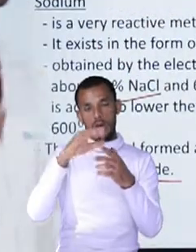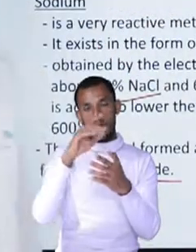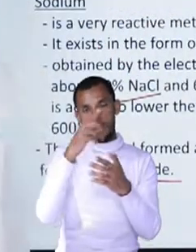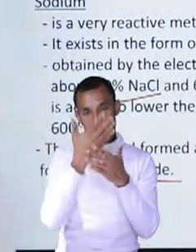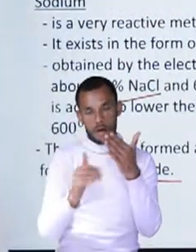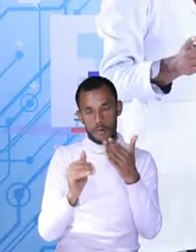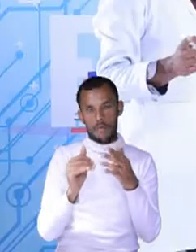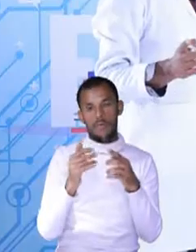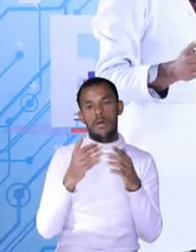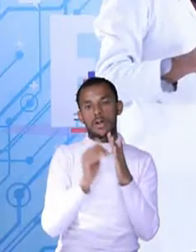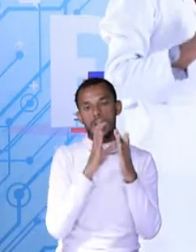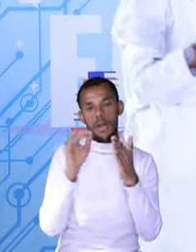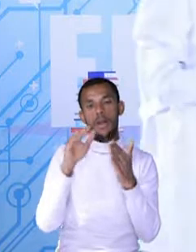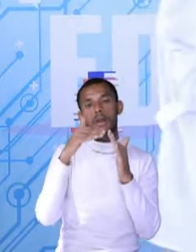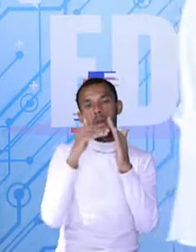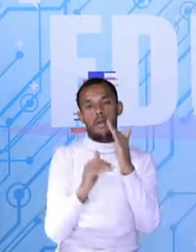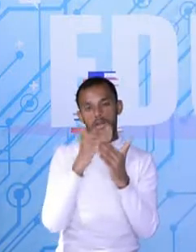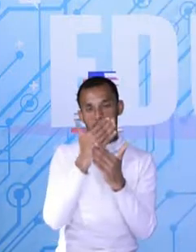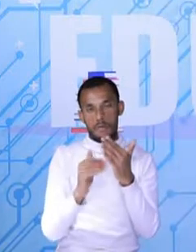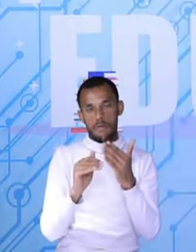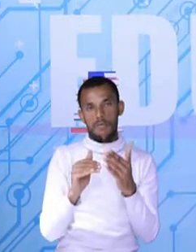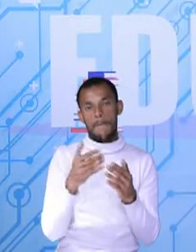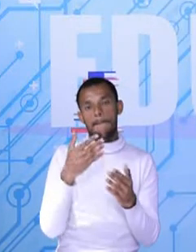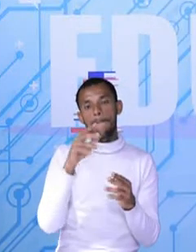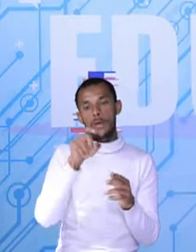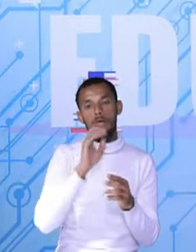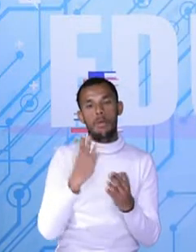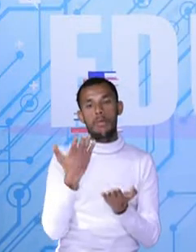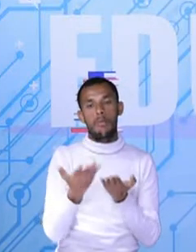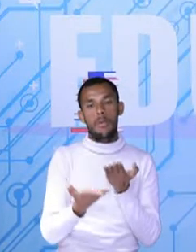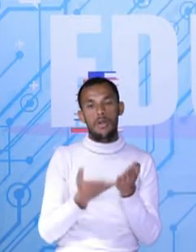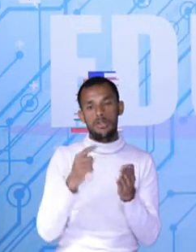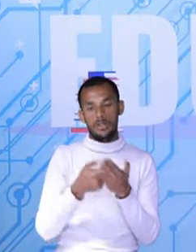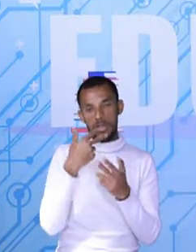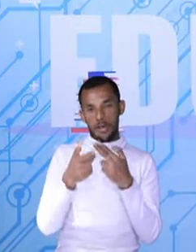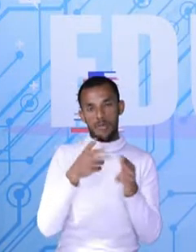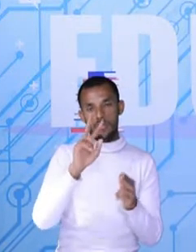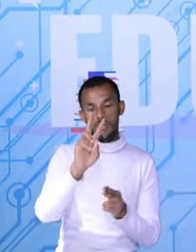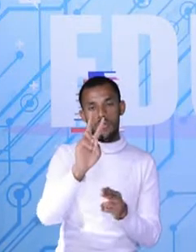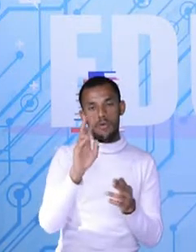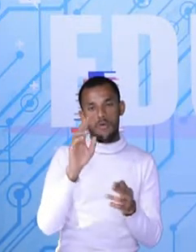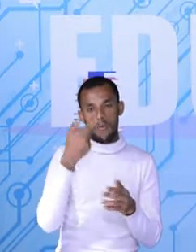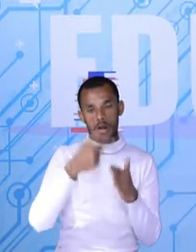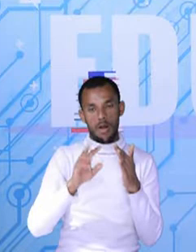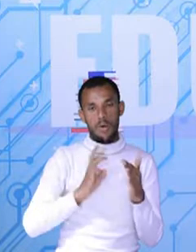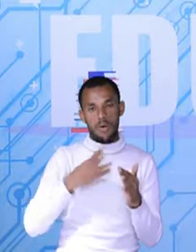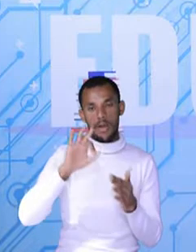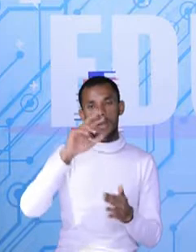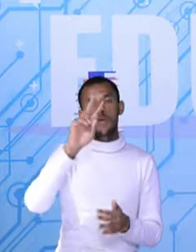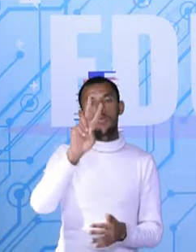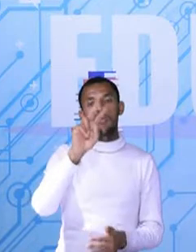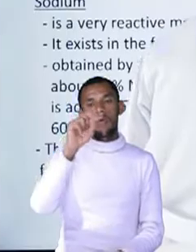reaction electron and reduction half electron must be balanced. Therefore, this one is multiplied by 2. Finally, it gets 2